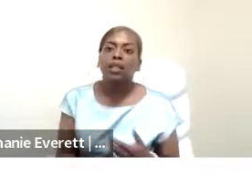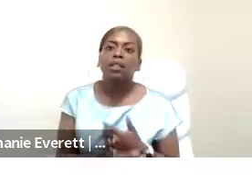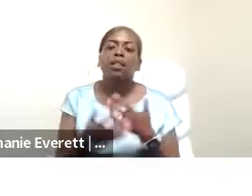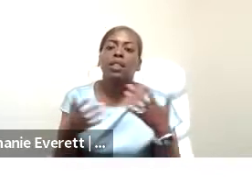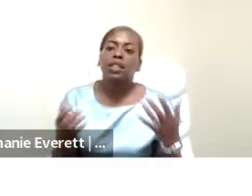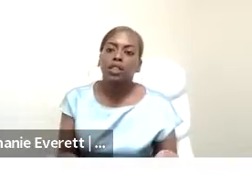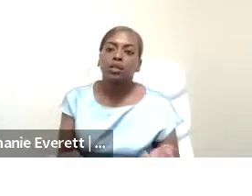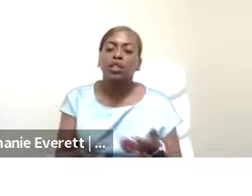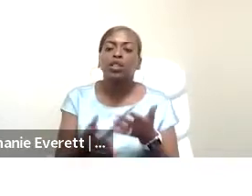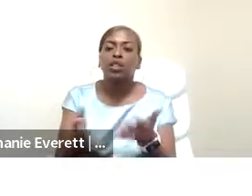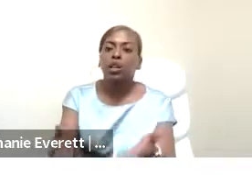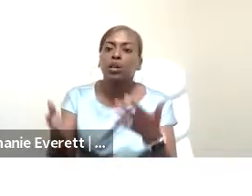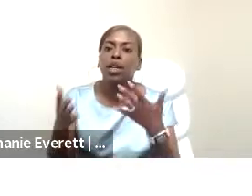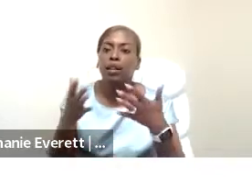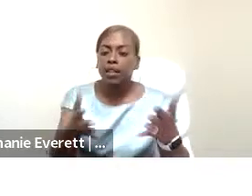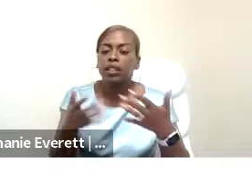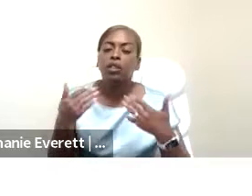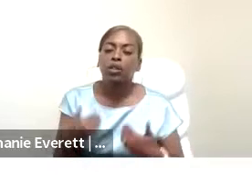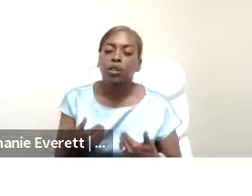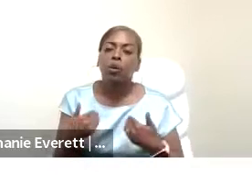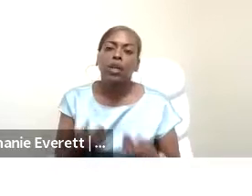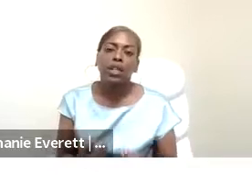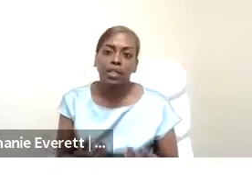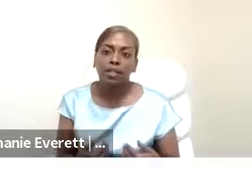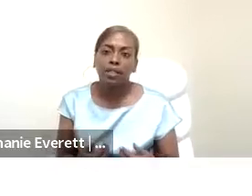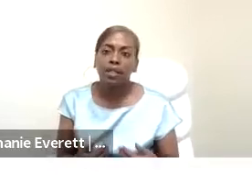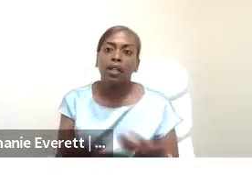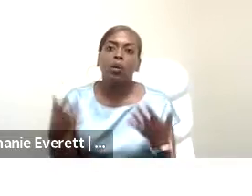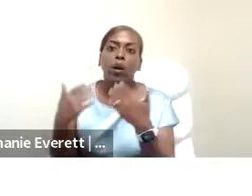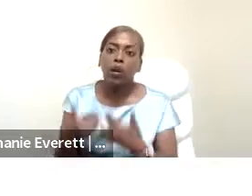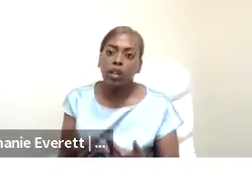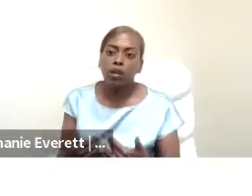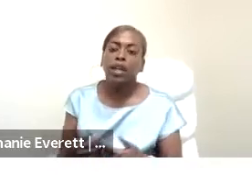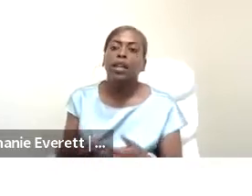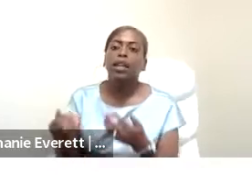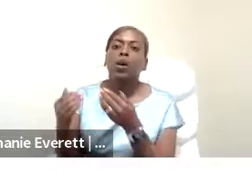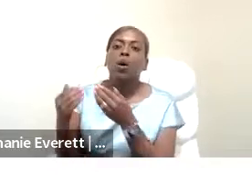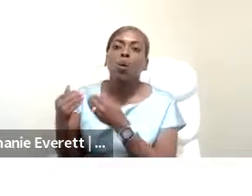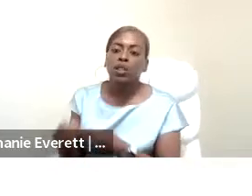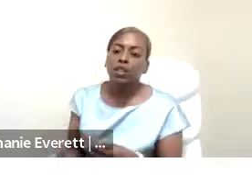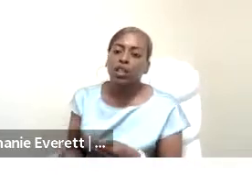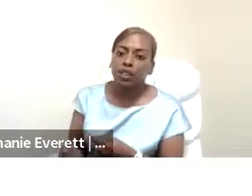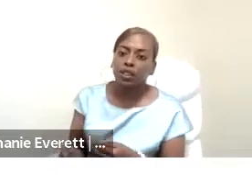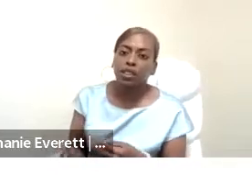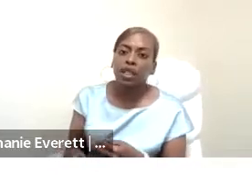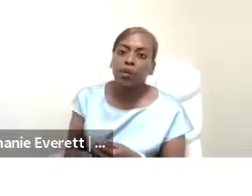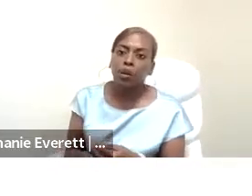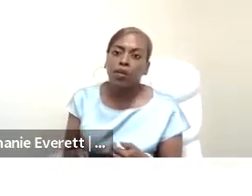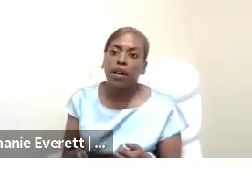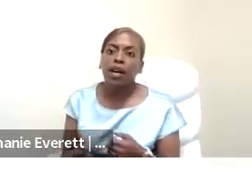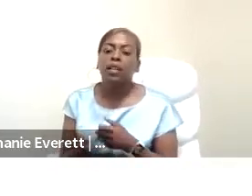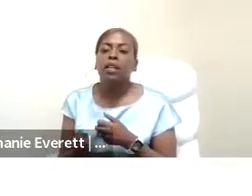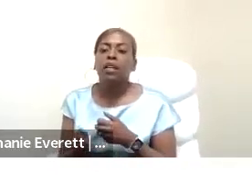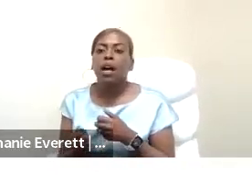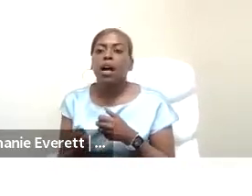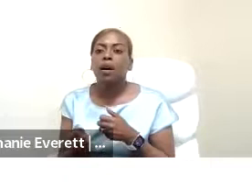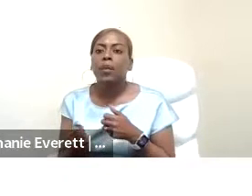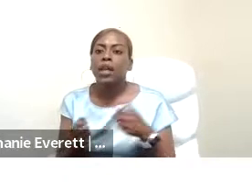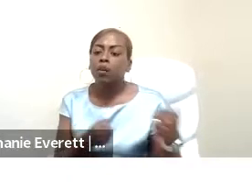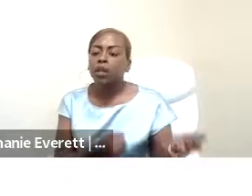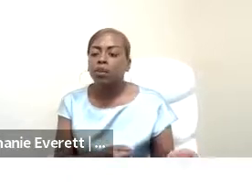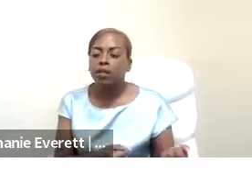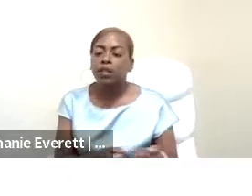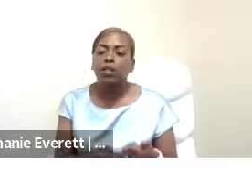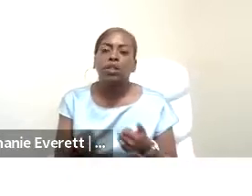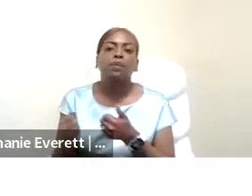to get the constituents to know that their constituents know that we exist, where we are located, what services that we provide,